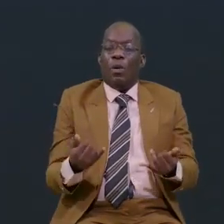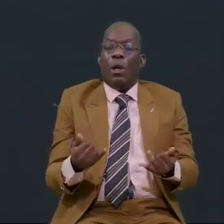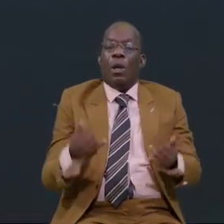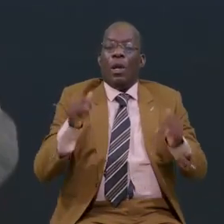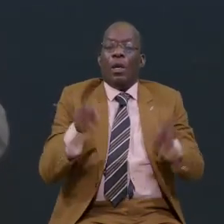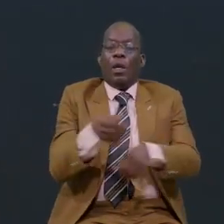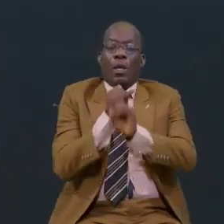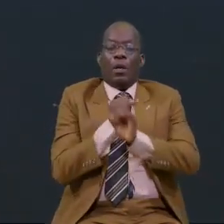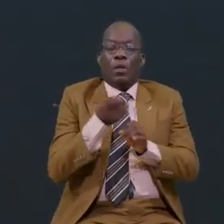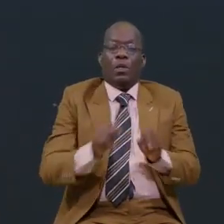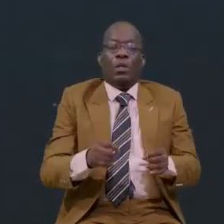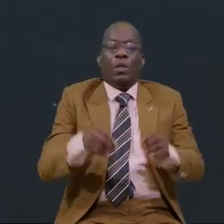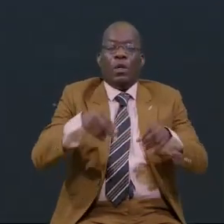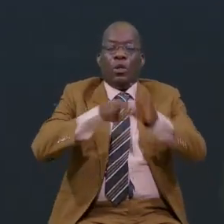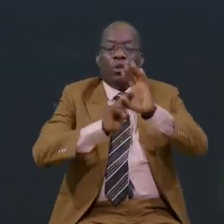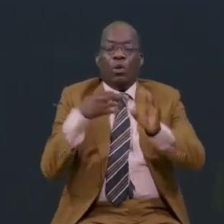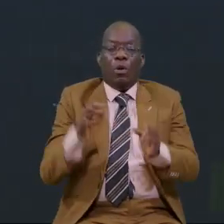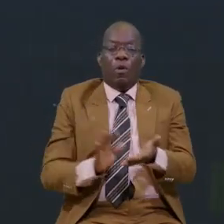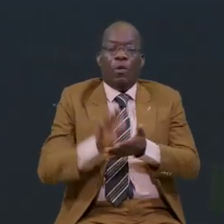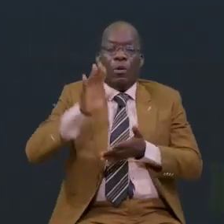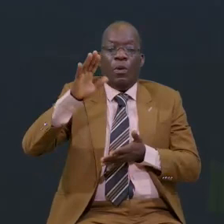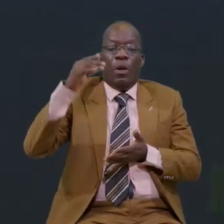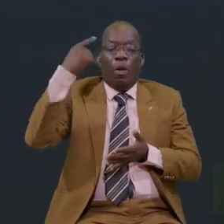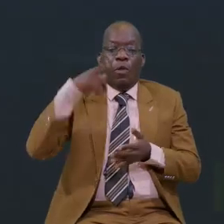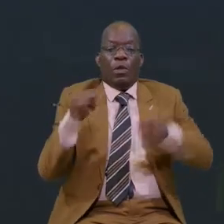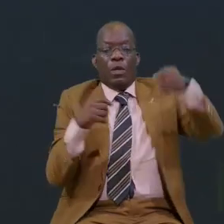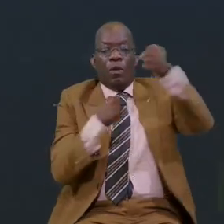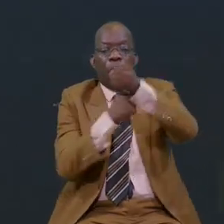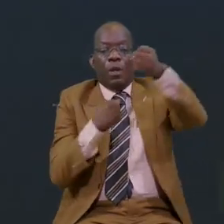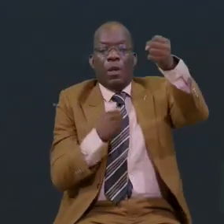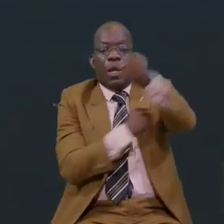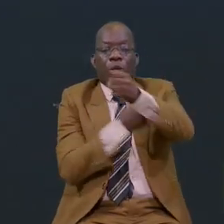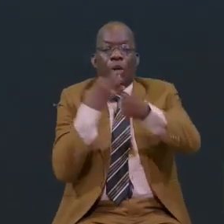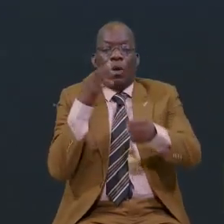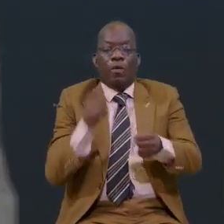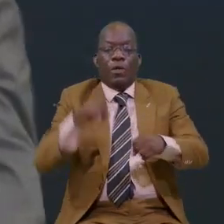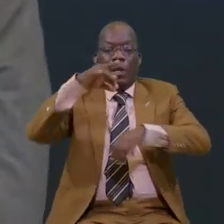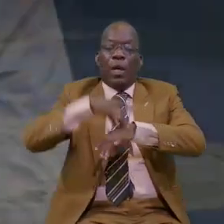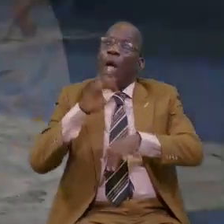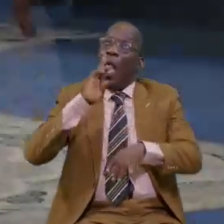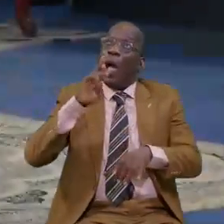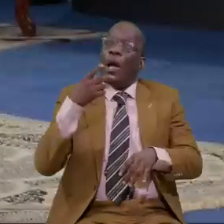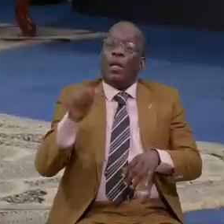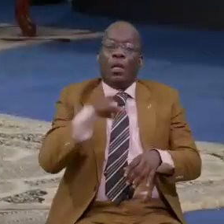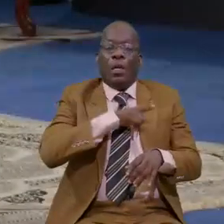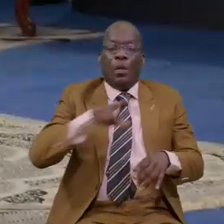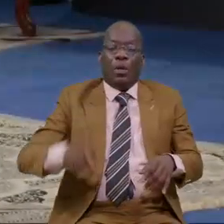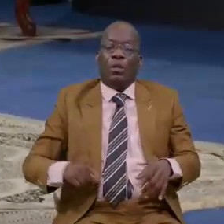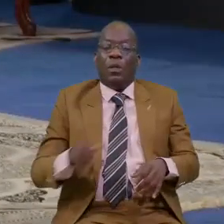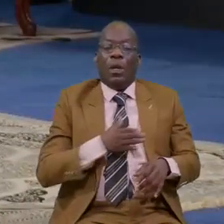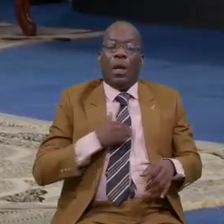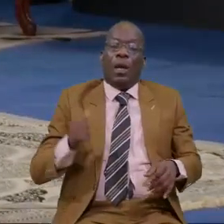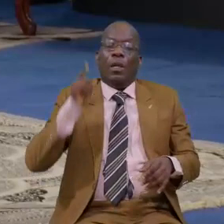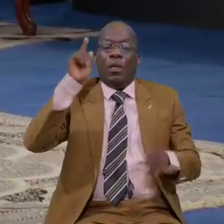of glory. For the pillars of the earth are the Lord's, and he has set the